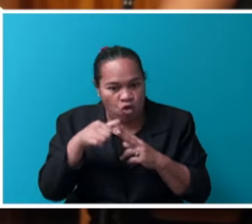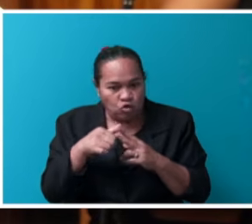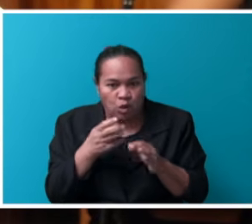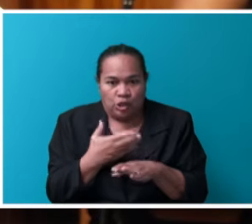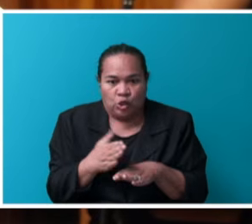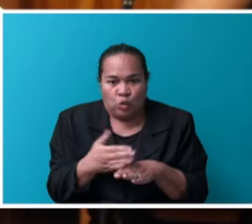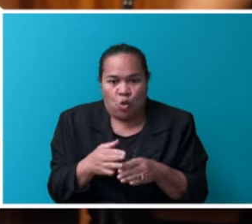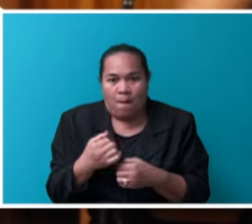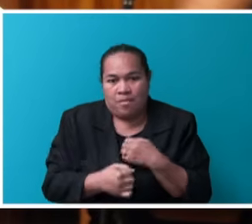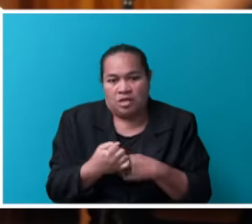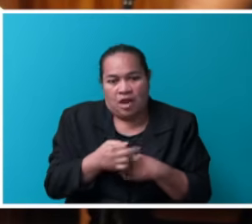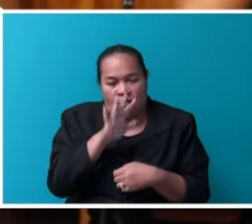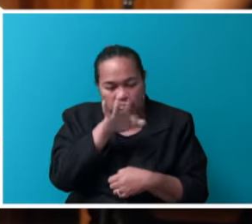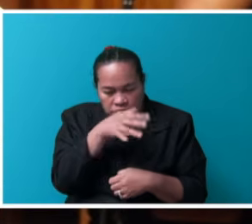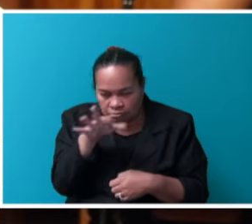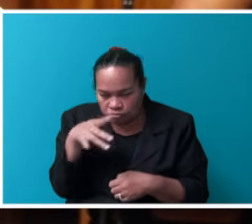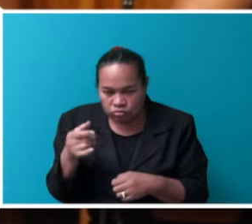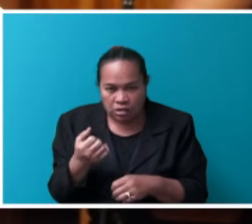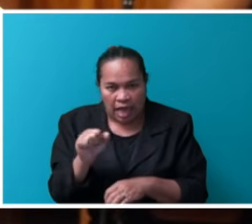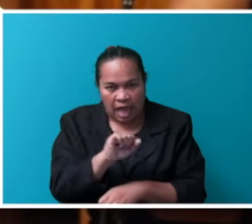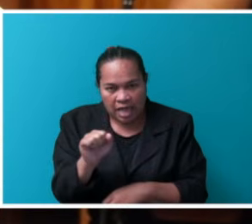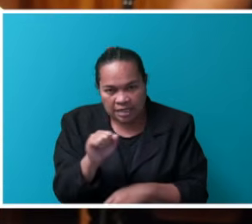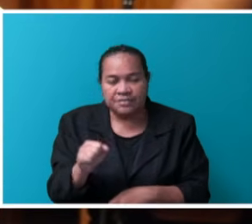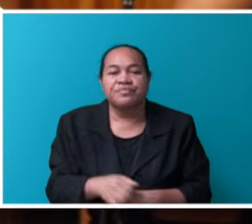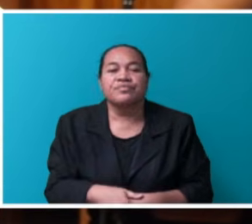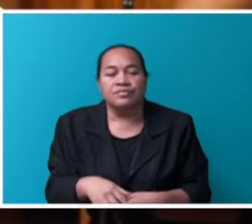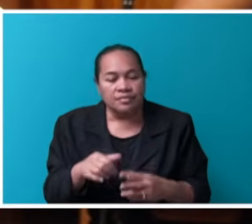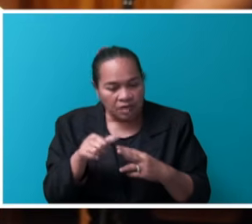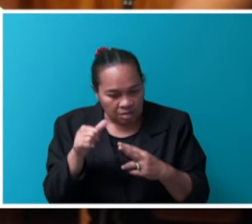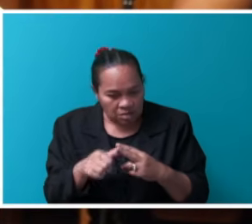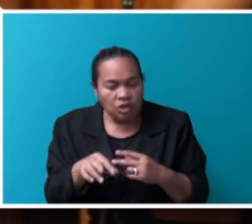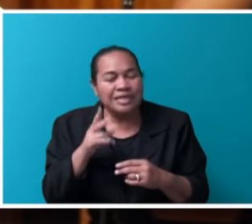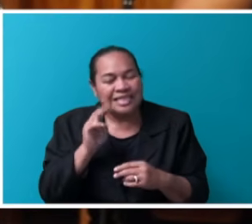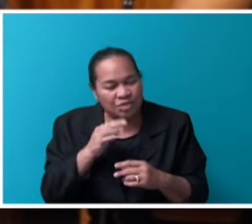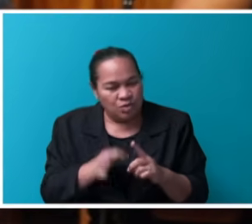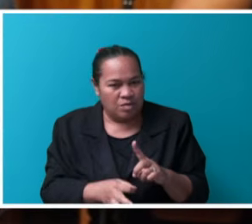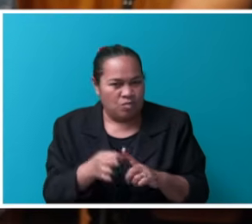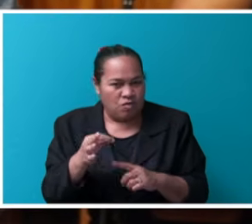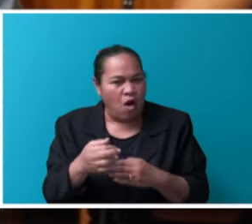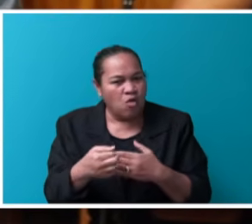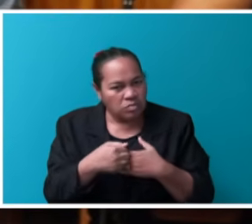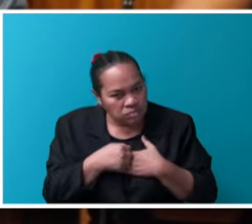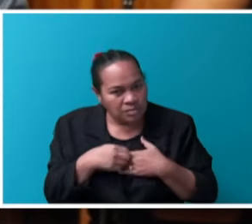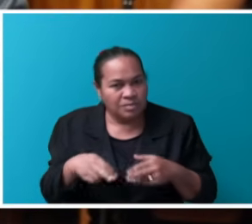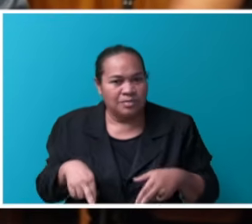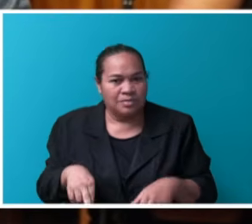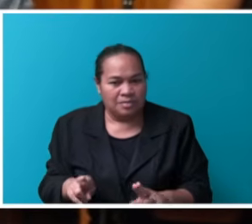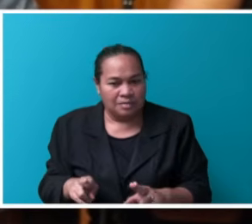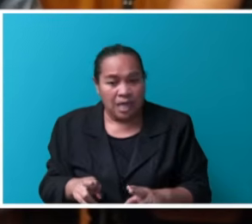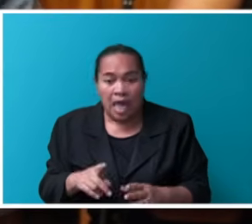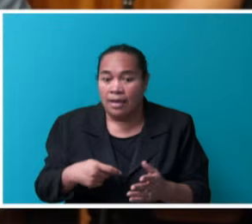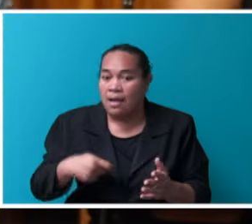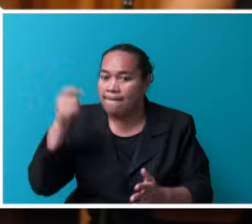In addition, LTA will implement a number of measures to improve road safety, including increasing the fines as